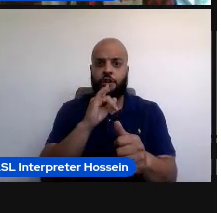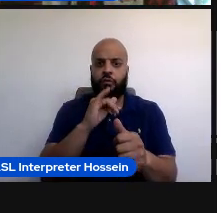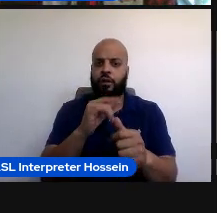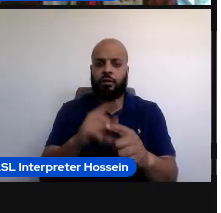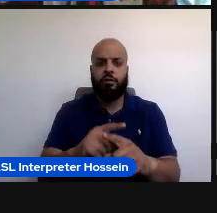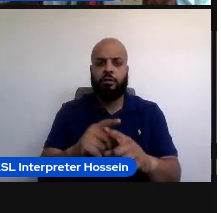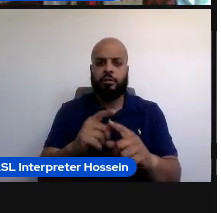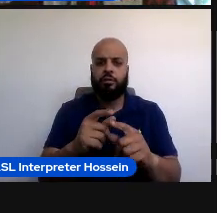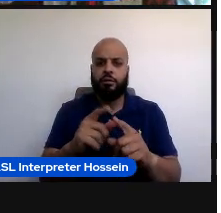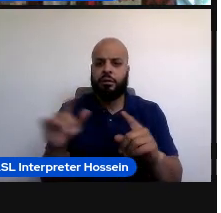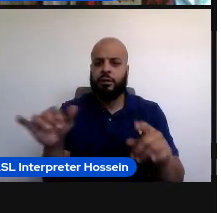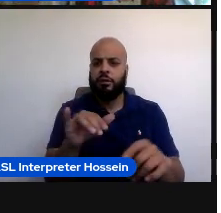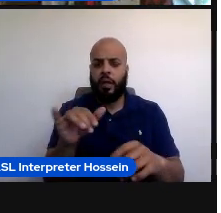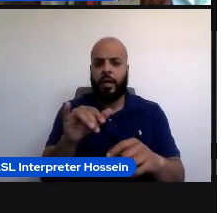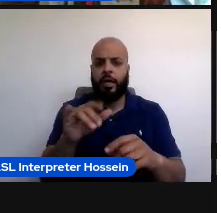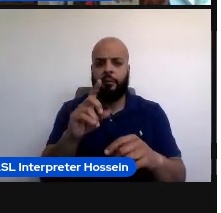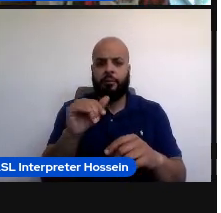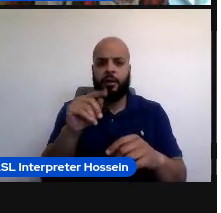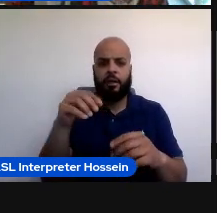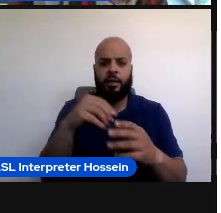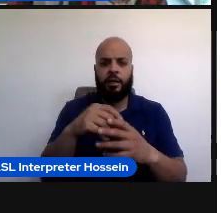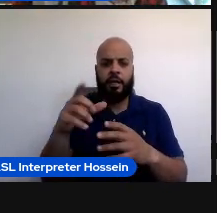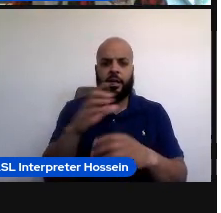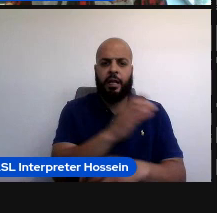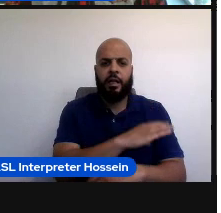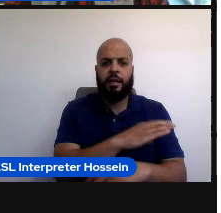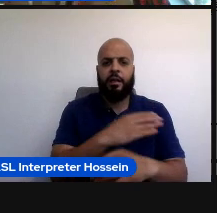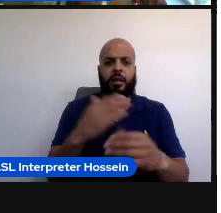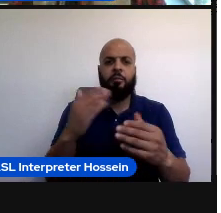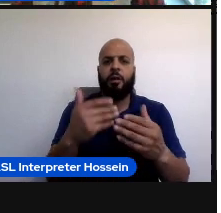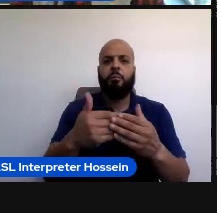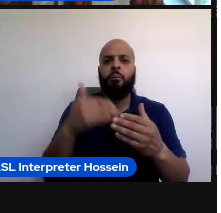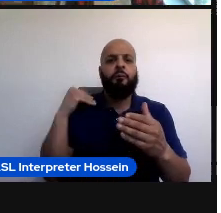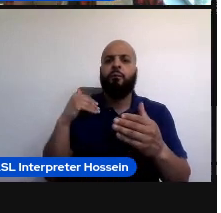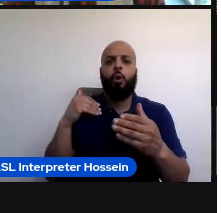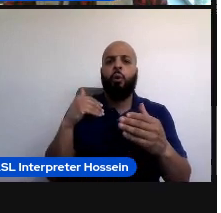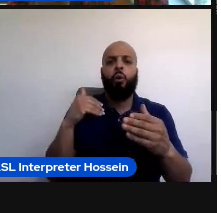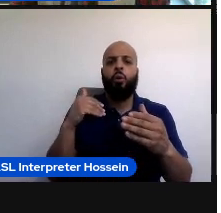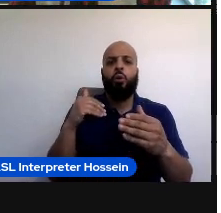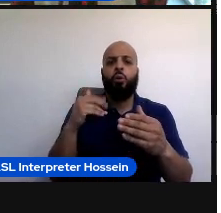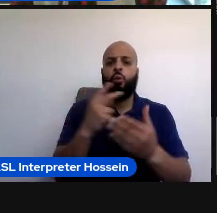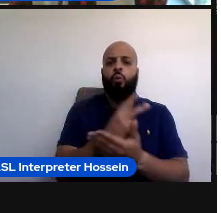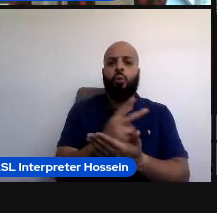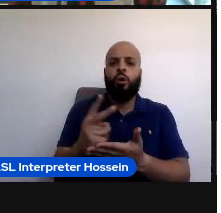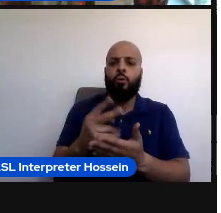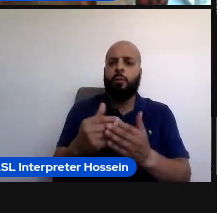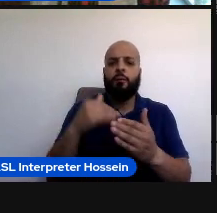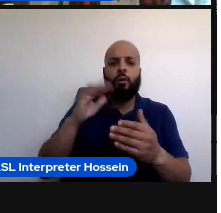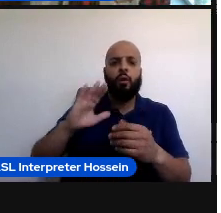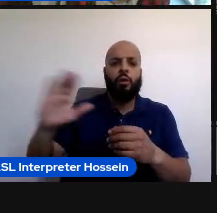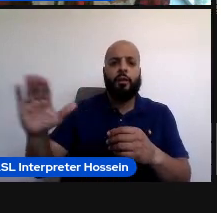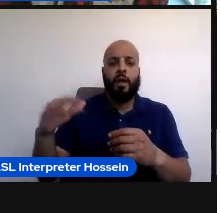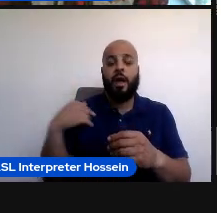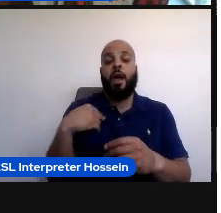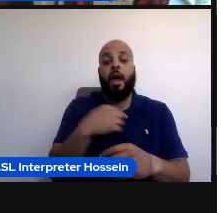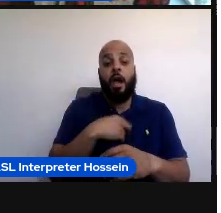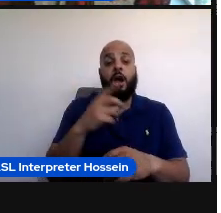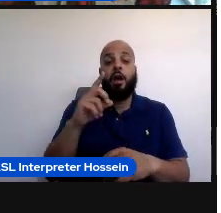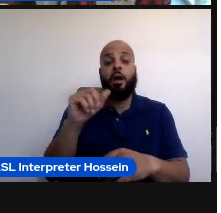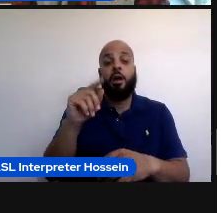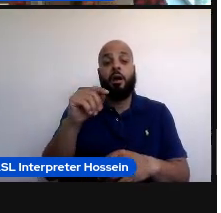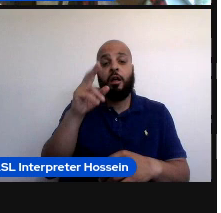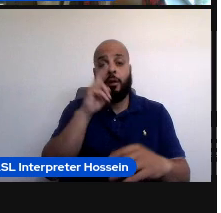data that's showing up in the clinics by 2 weeks or more, which indicates that our data is predicting what's going to happen in the